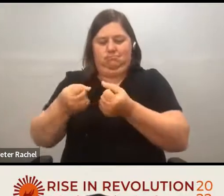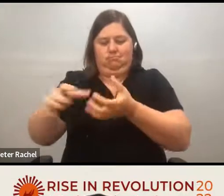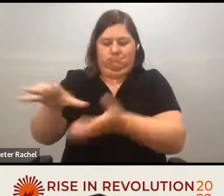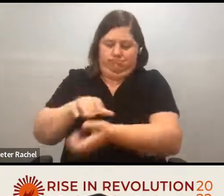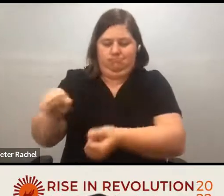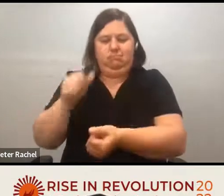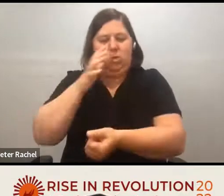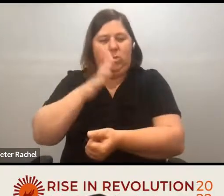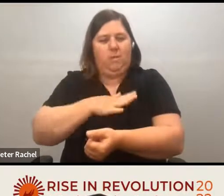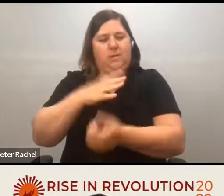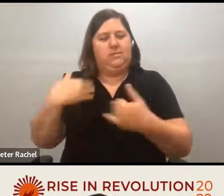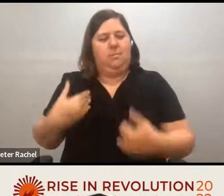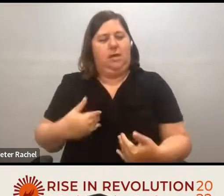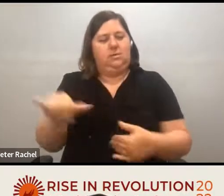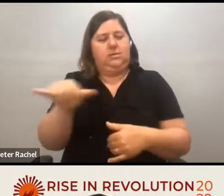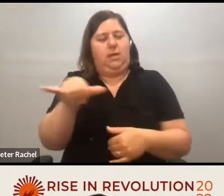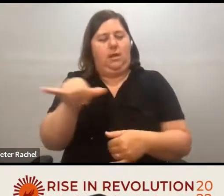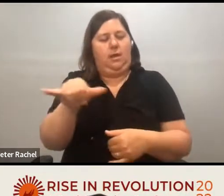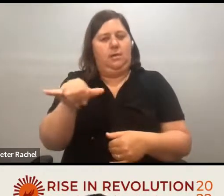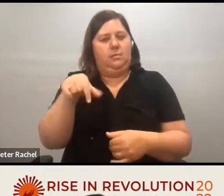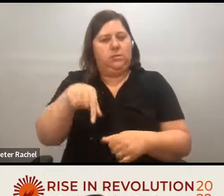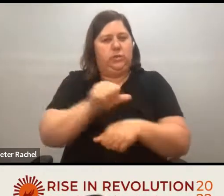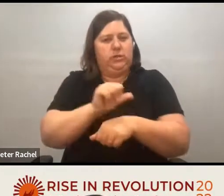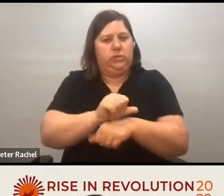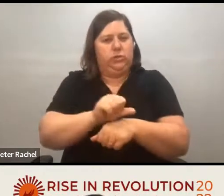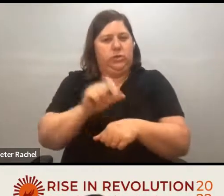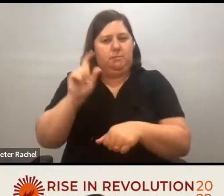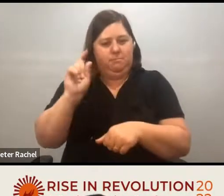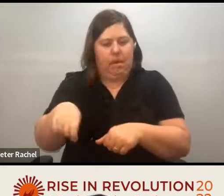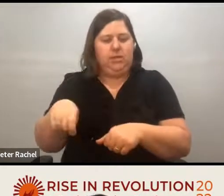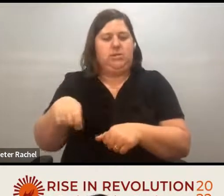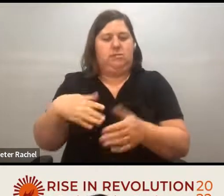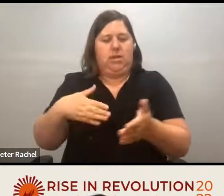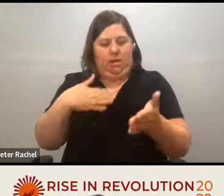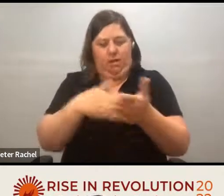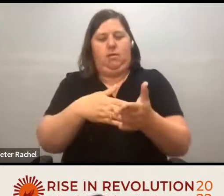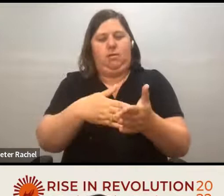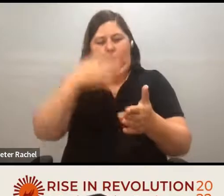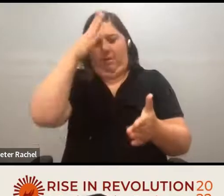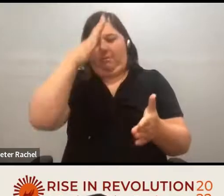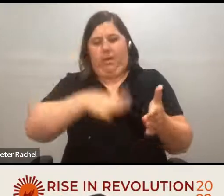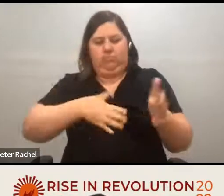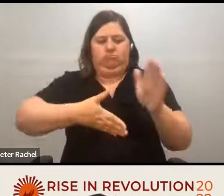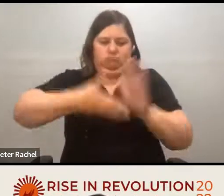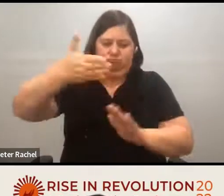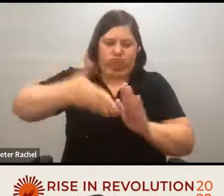ways. So this work is necessarily anti-patriarchal.